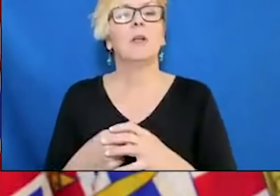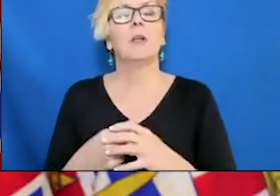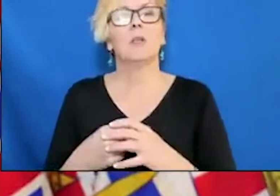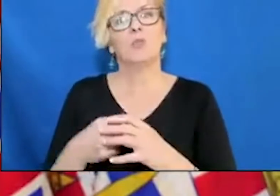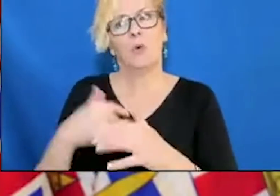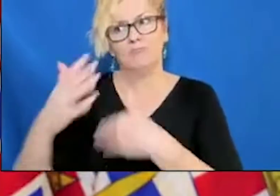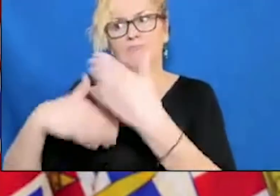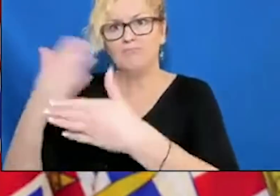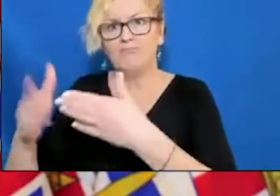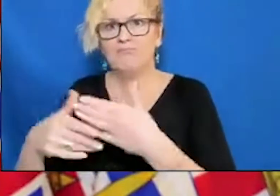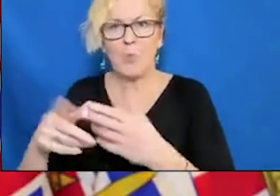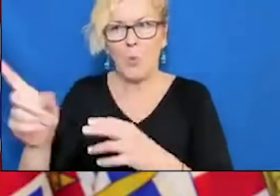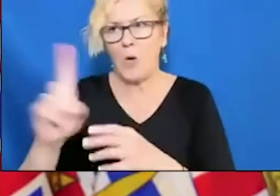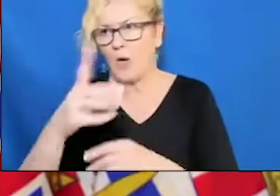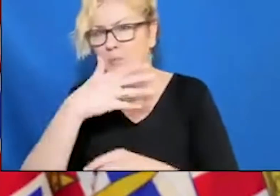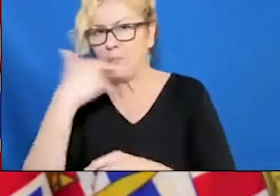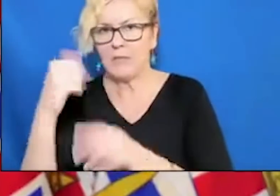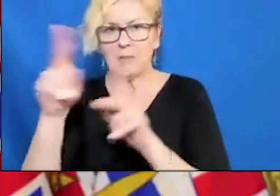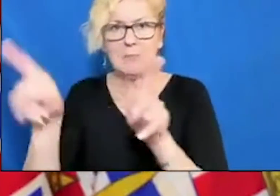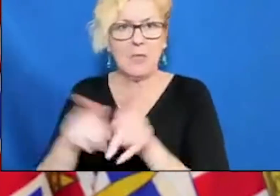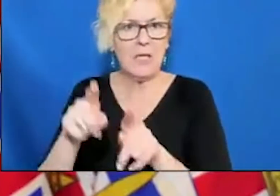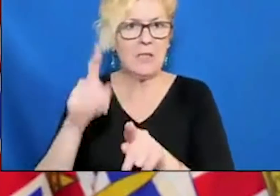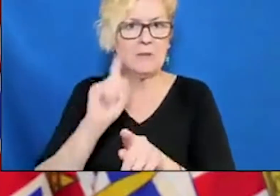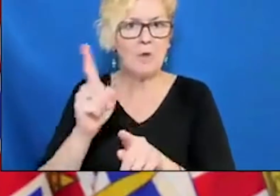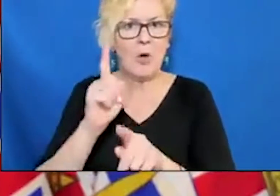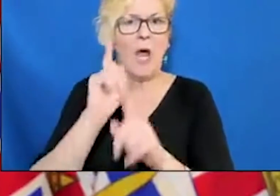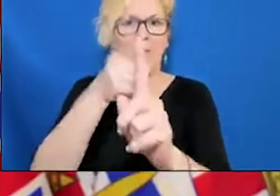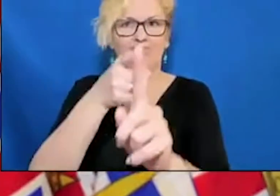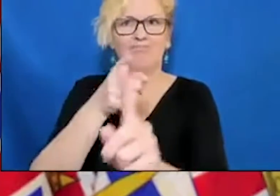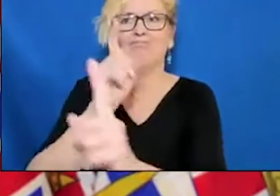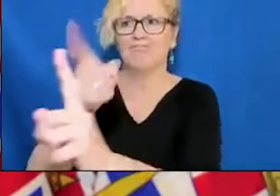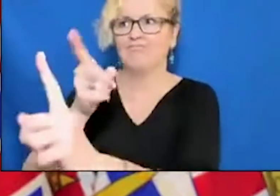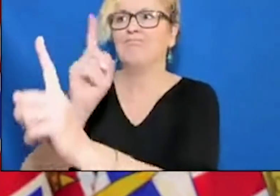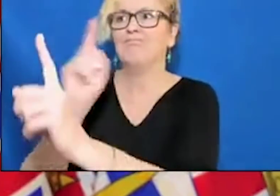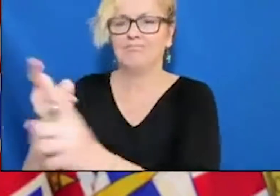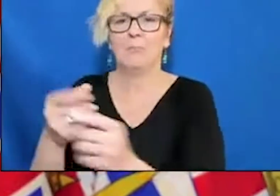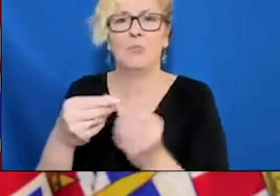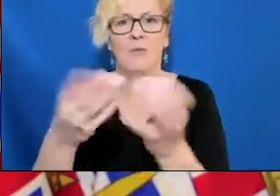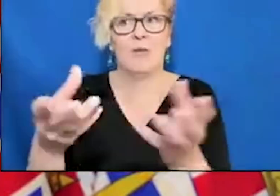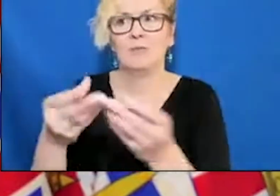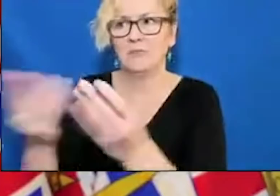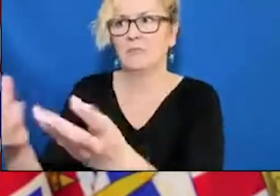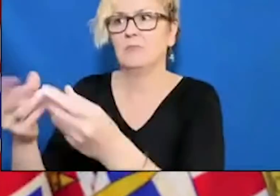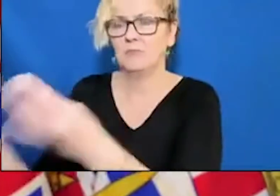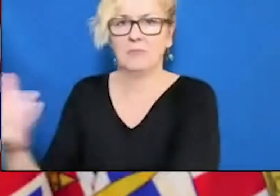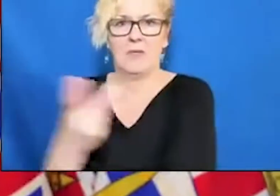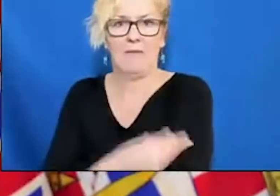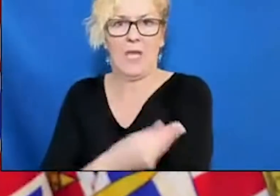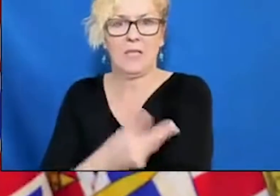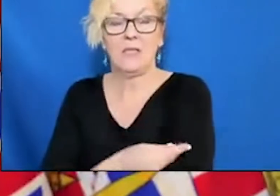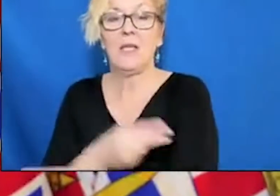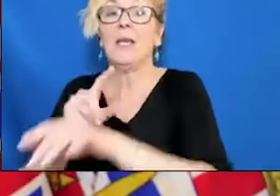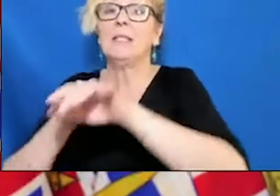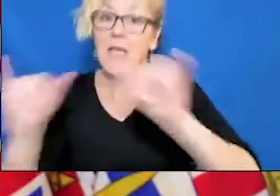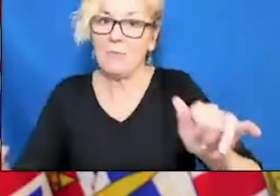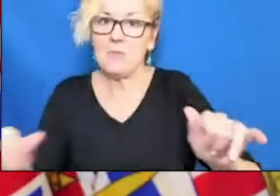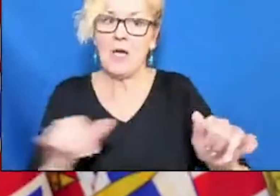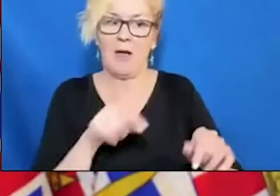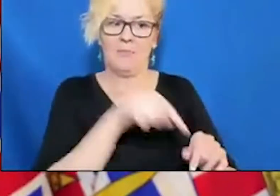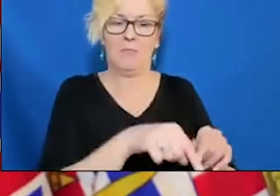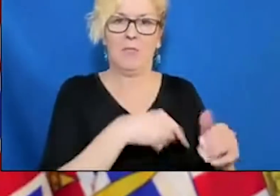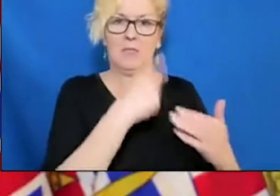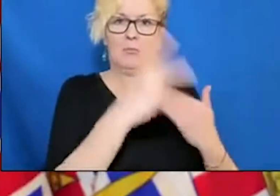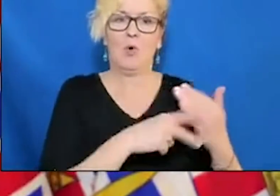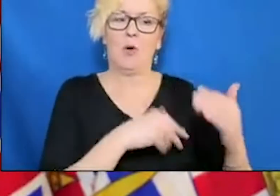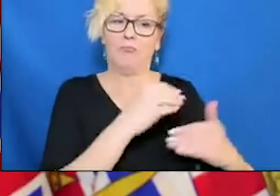dual-prong approach, we've been able to accelerate on both fronts. And I recognize many people are eager to get their vaccine as quickly